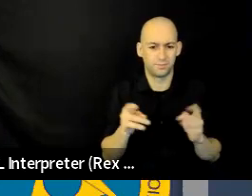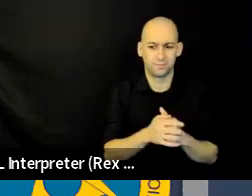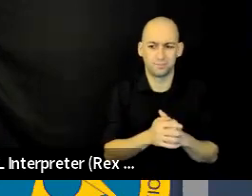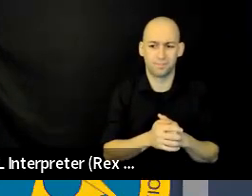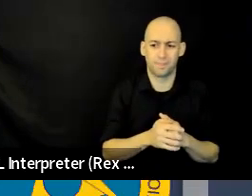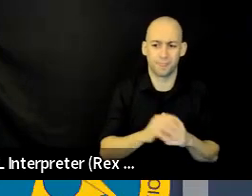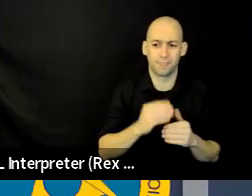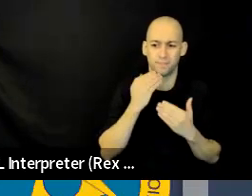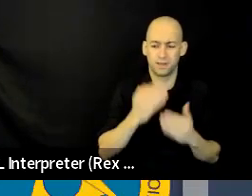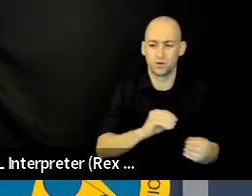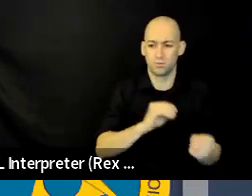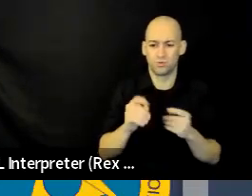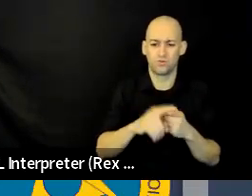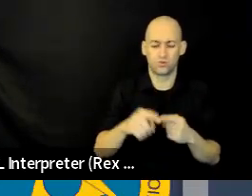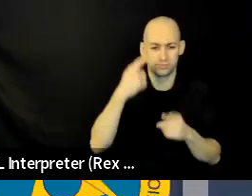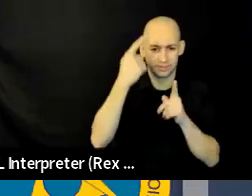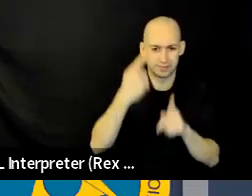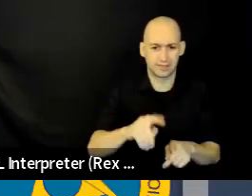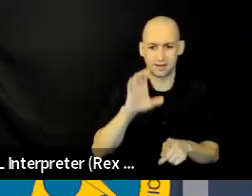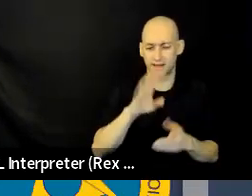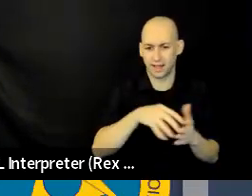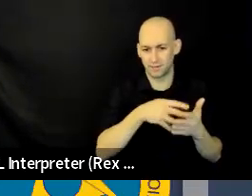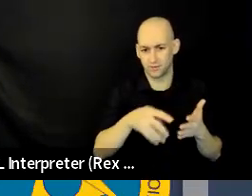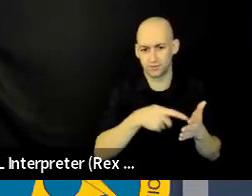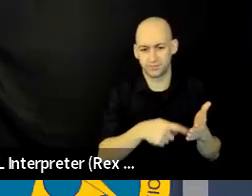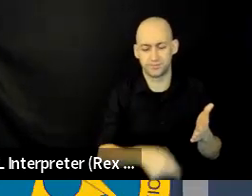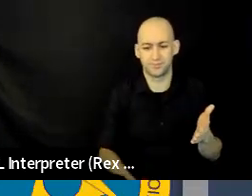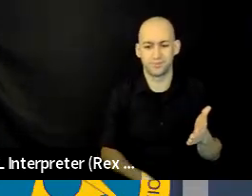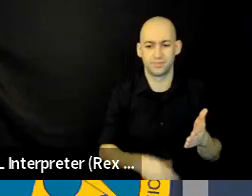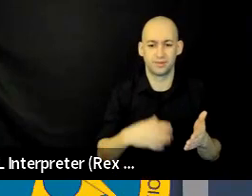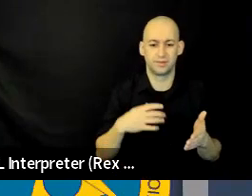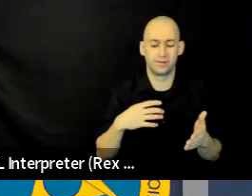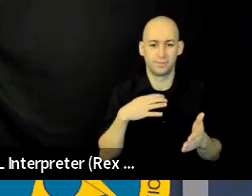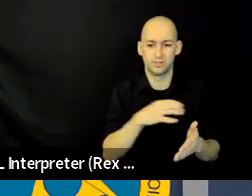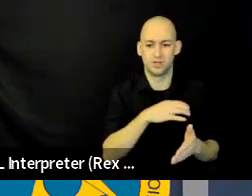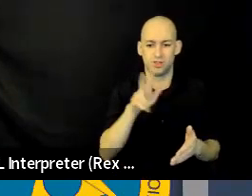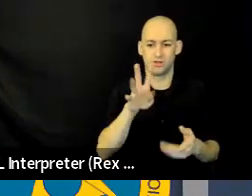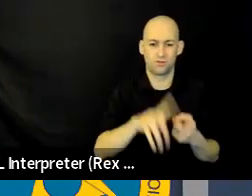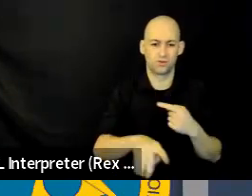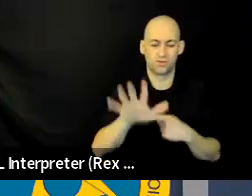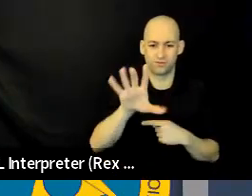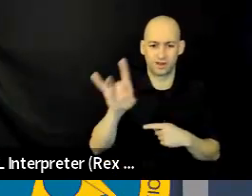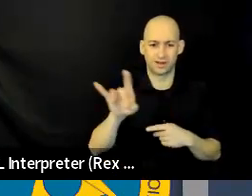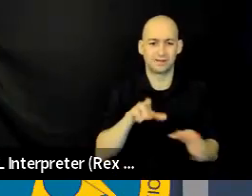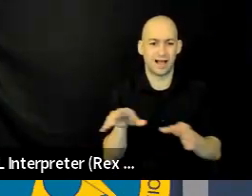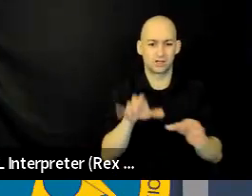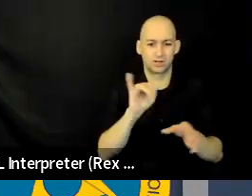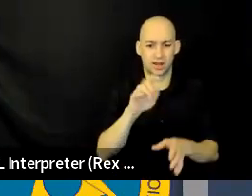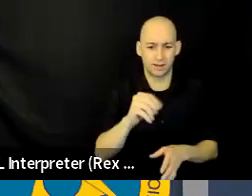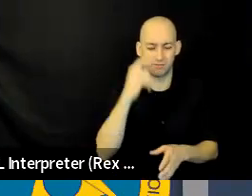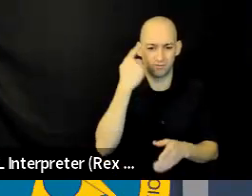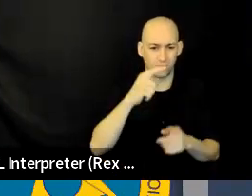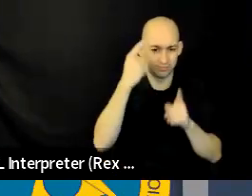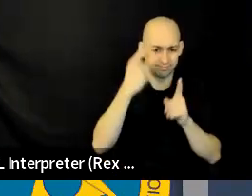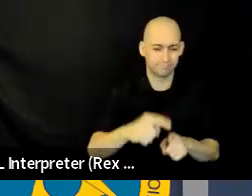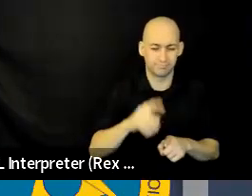move on to the consent calendar. Commissioners, tab 34 through 58 are action items on the consent calendar.